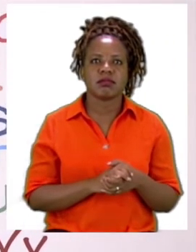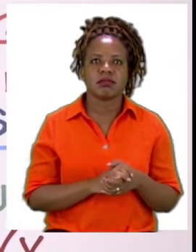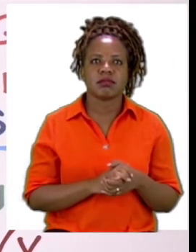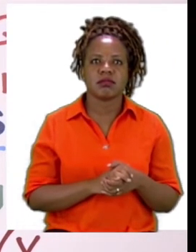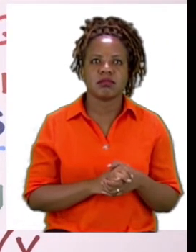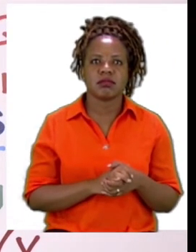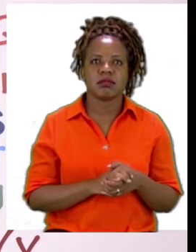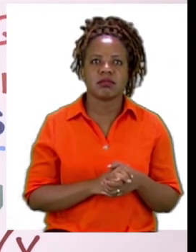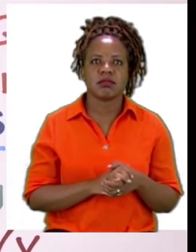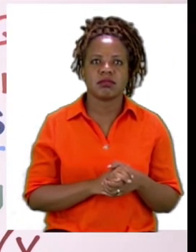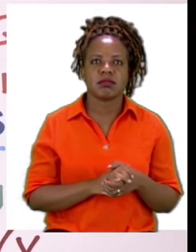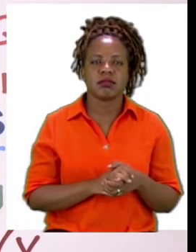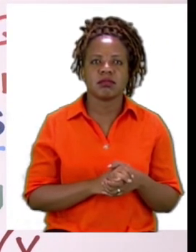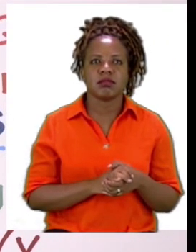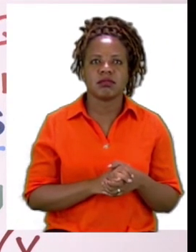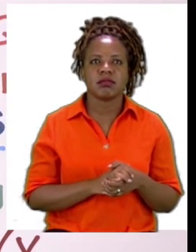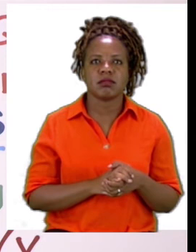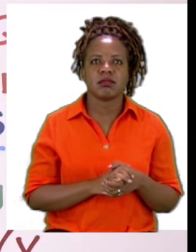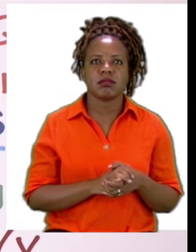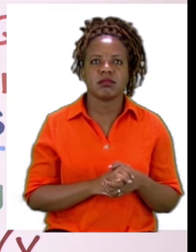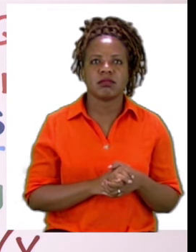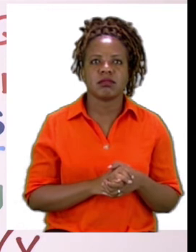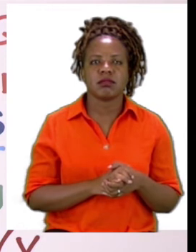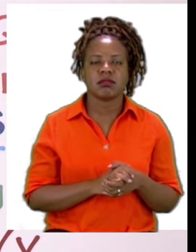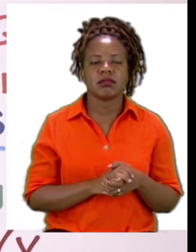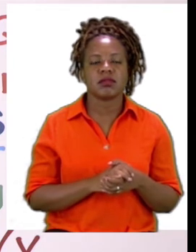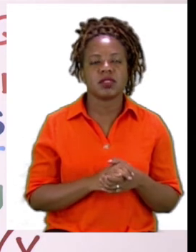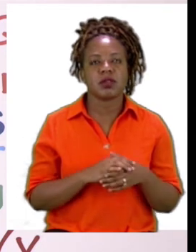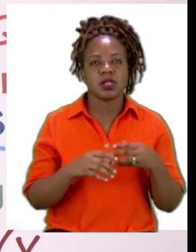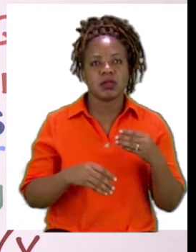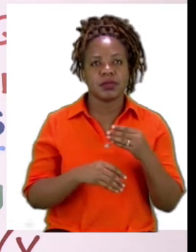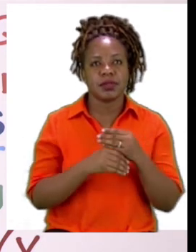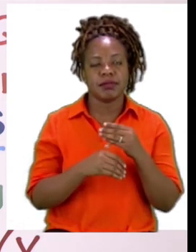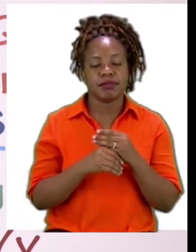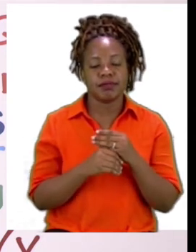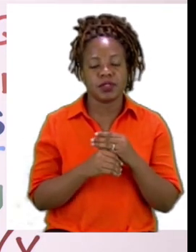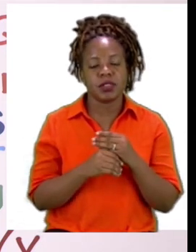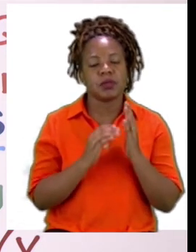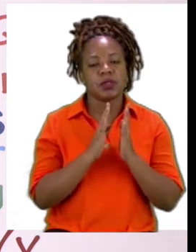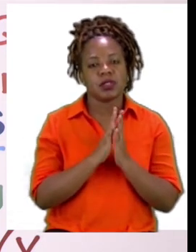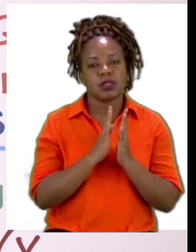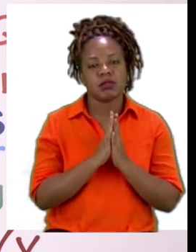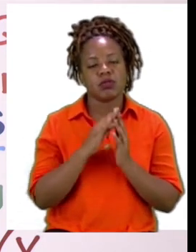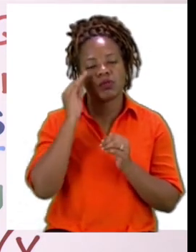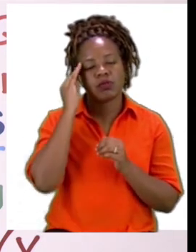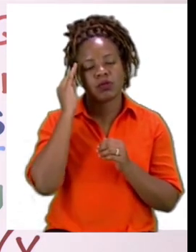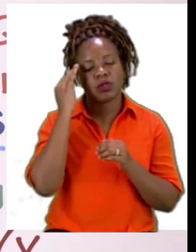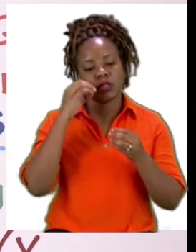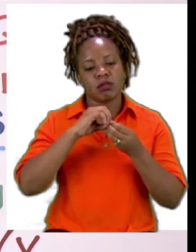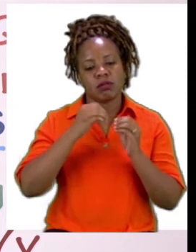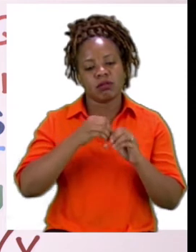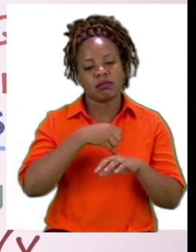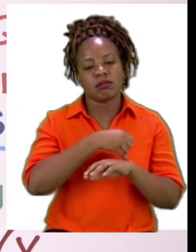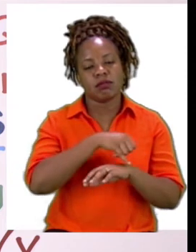that first things first is to put the numbers in their place value. And then after